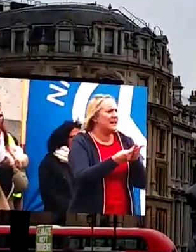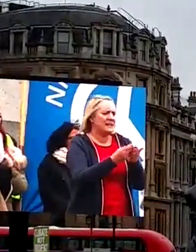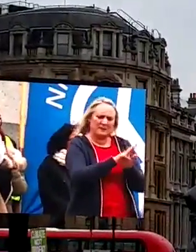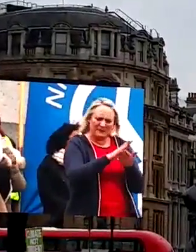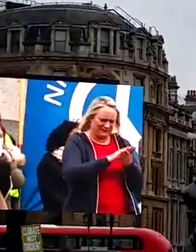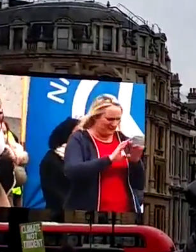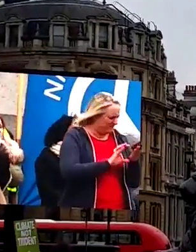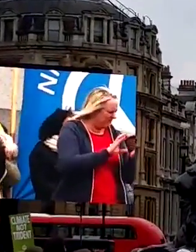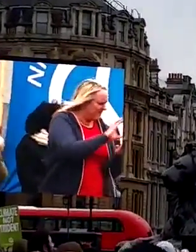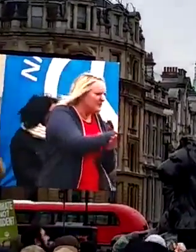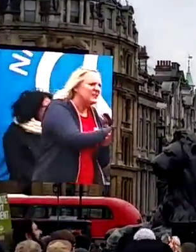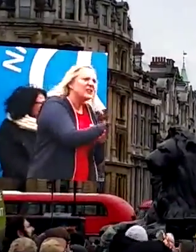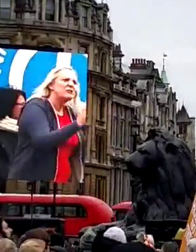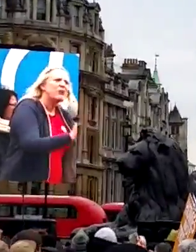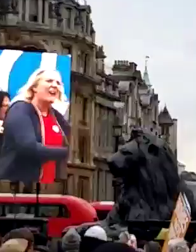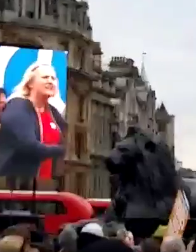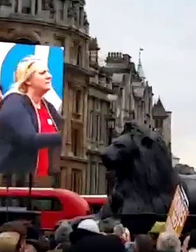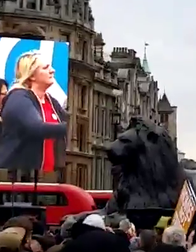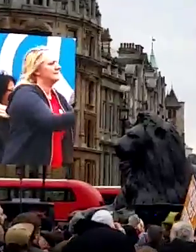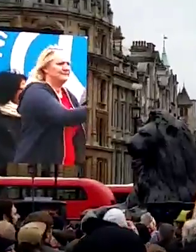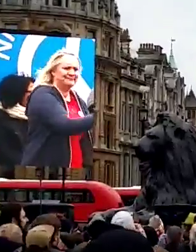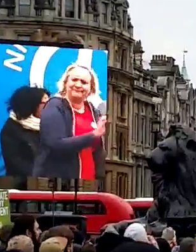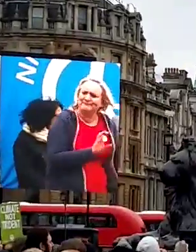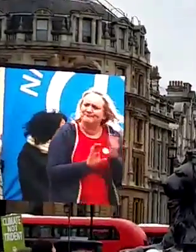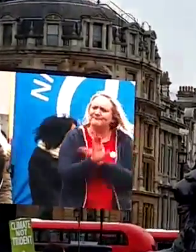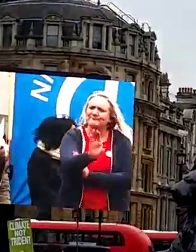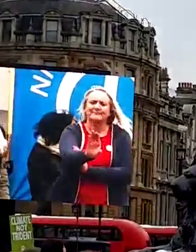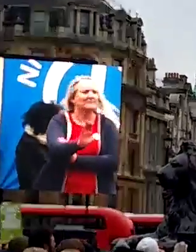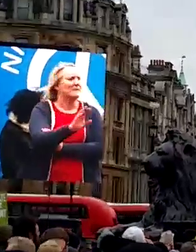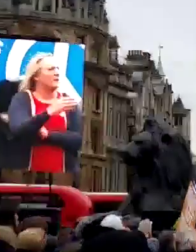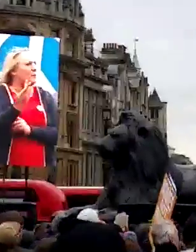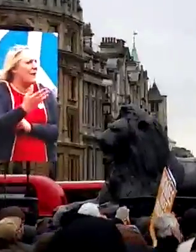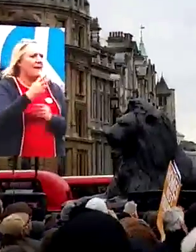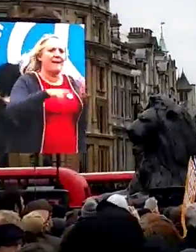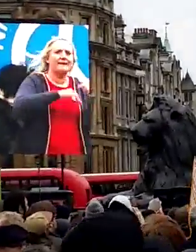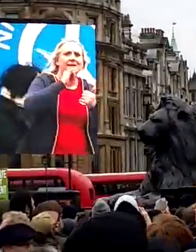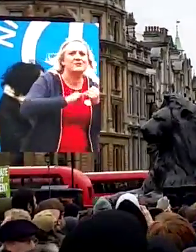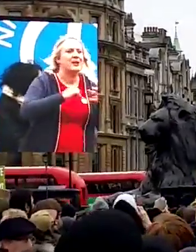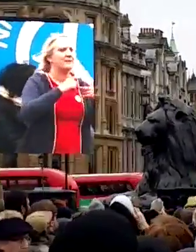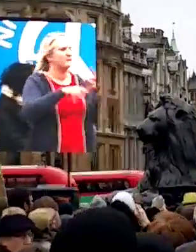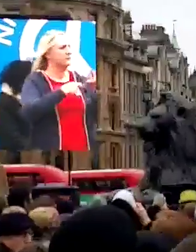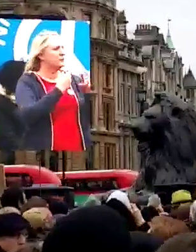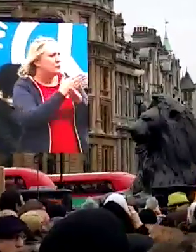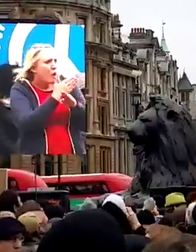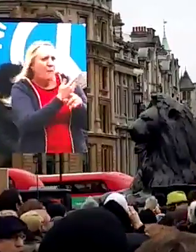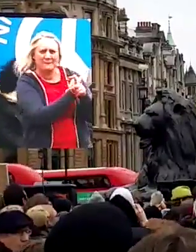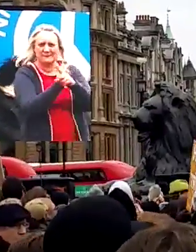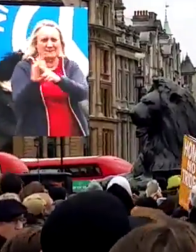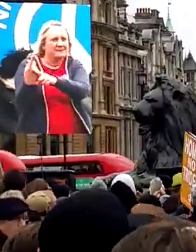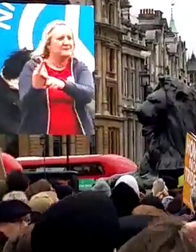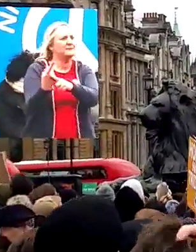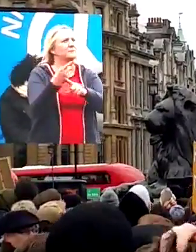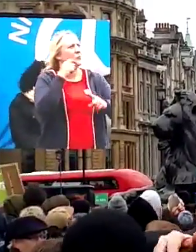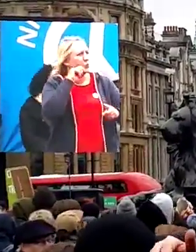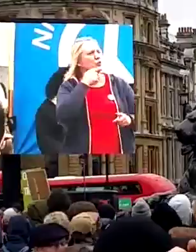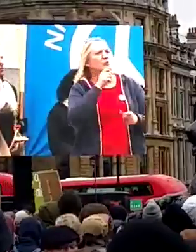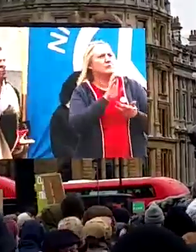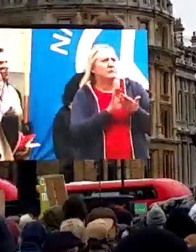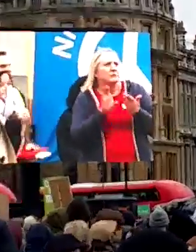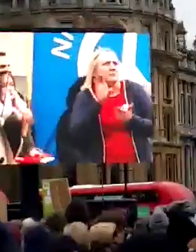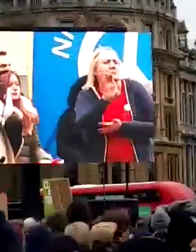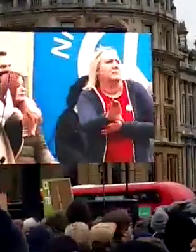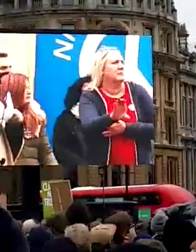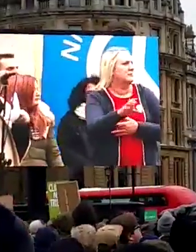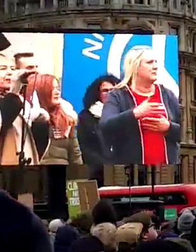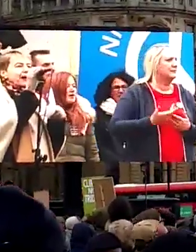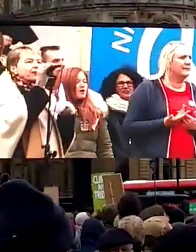the education, jobs, all different kinds of things that would be useful for our society. And of course, above all, we've heard